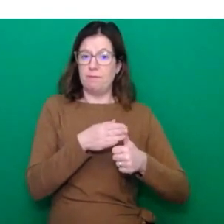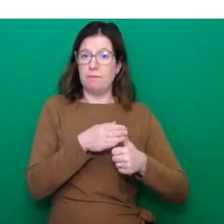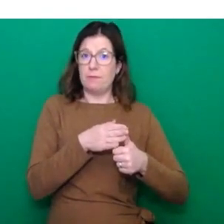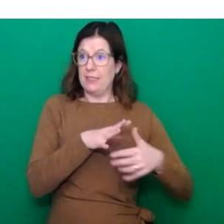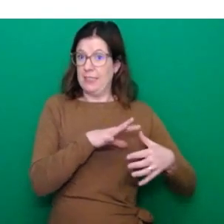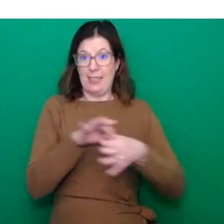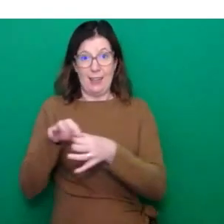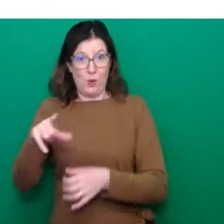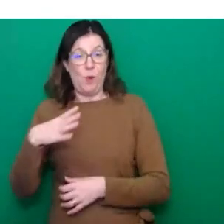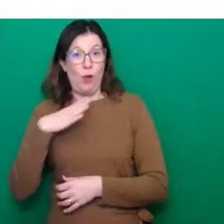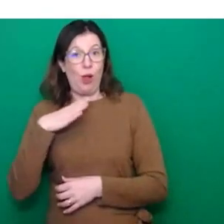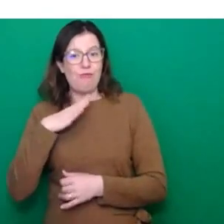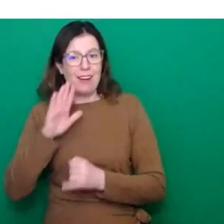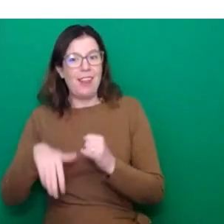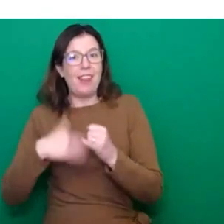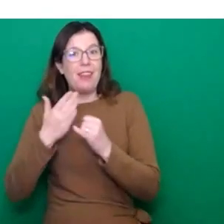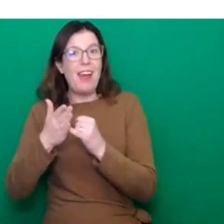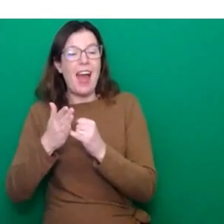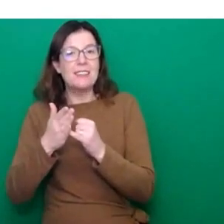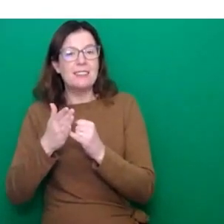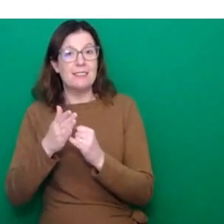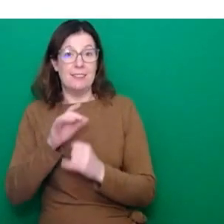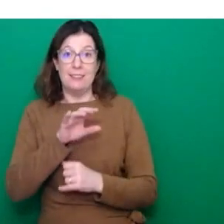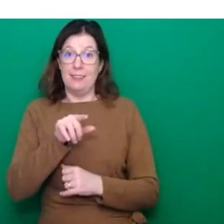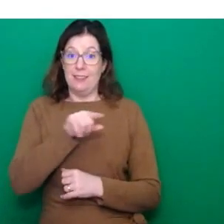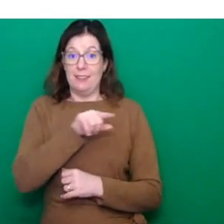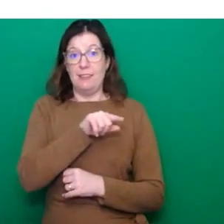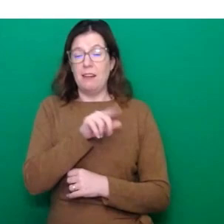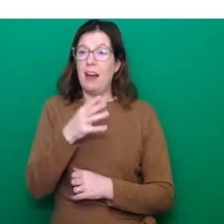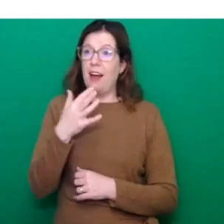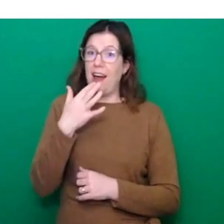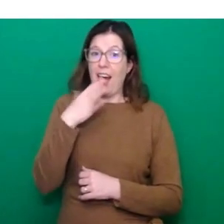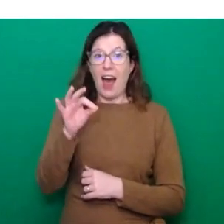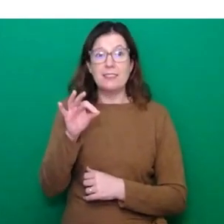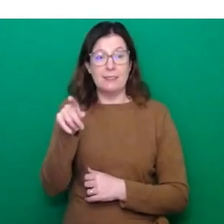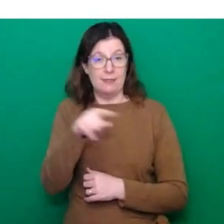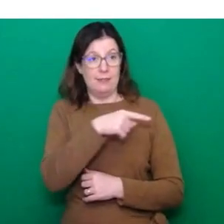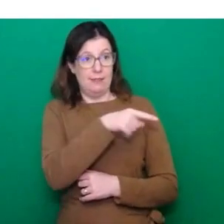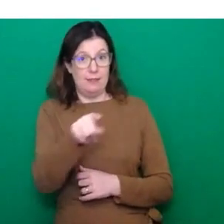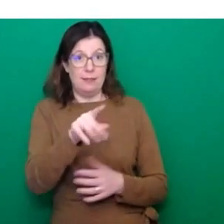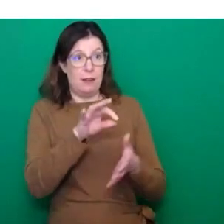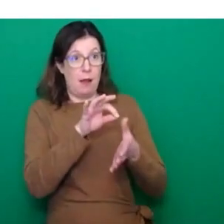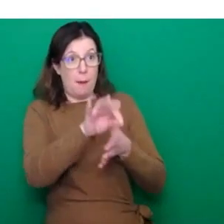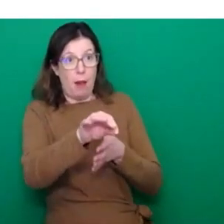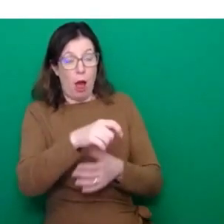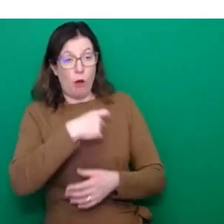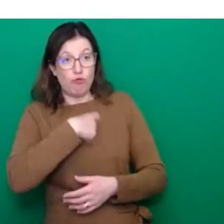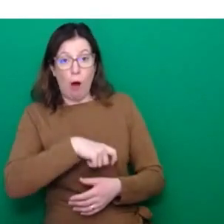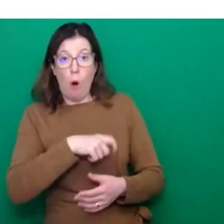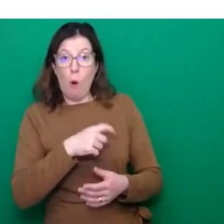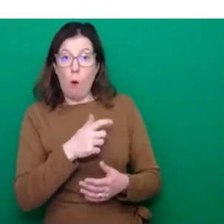were talking about just at the end of the film anyway. Someone's saying, any tips for applying for these sorts of roles? What are the most